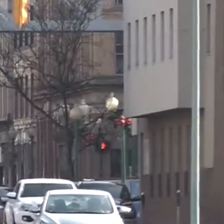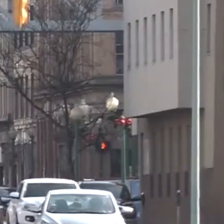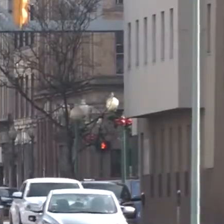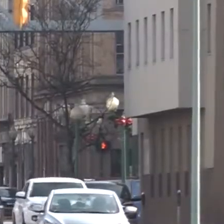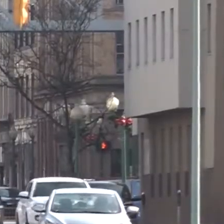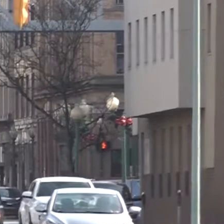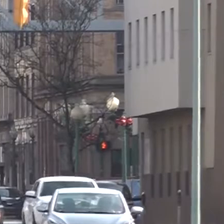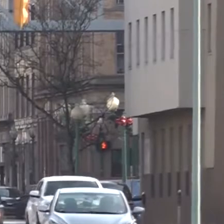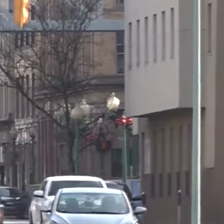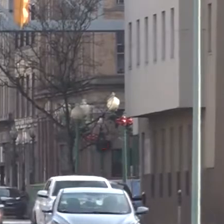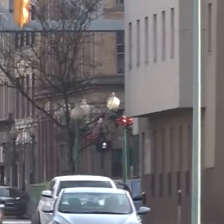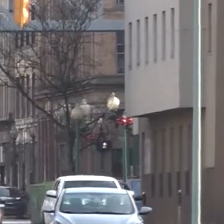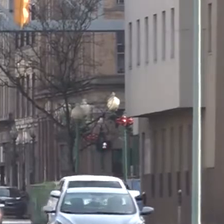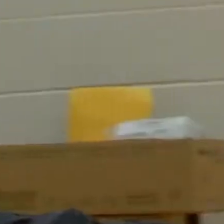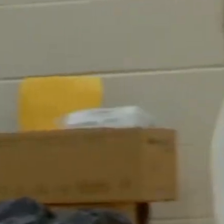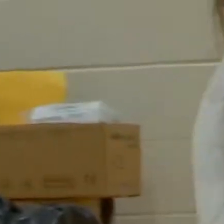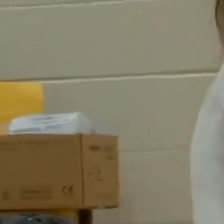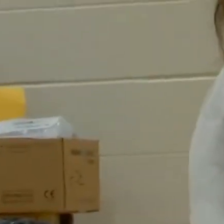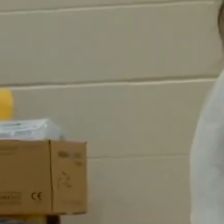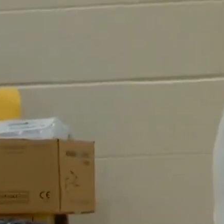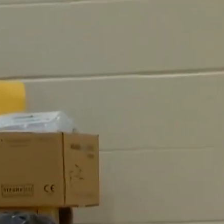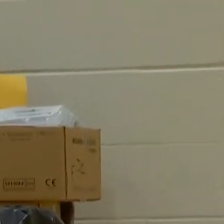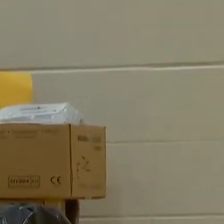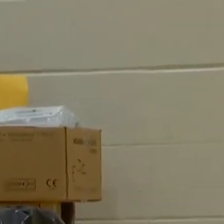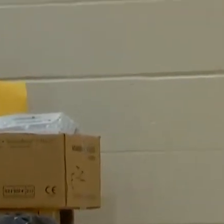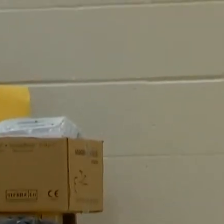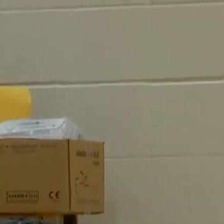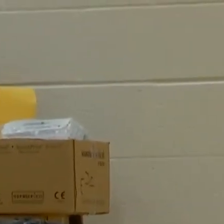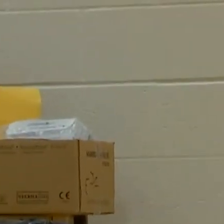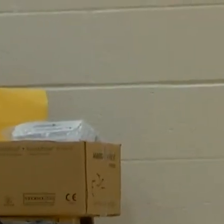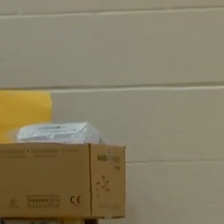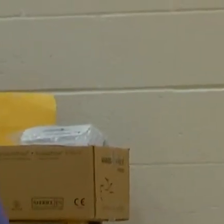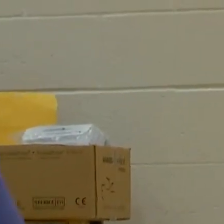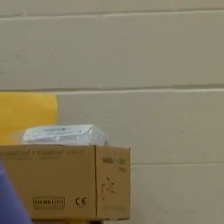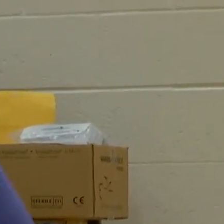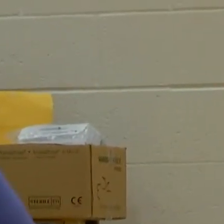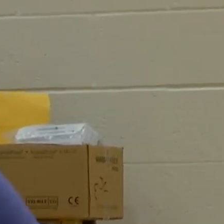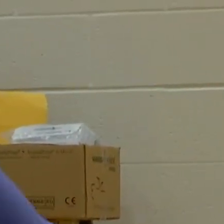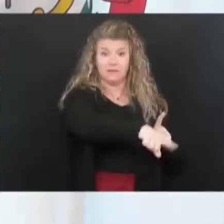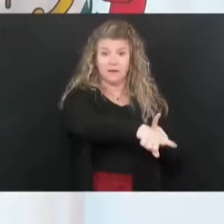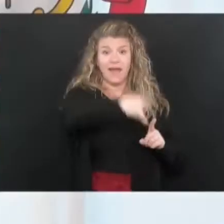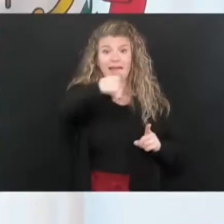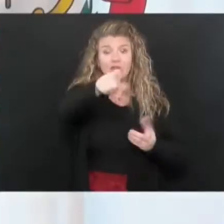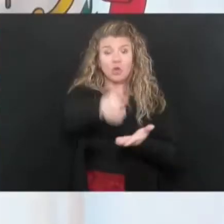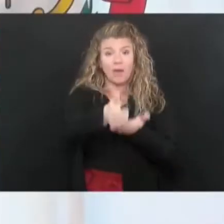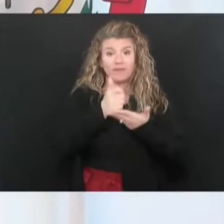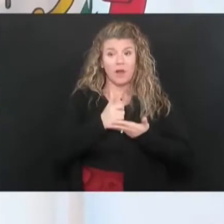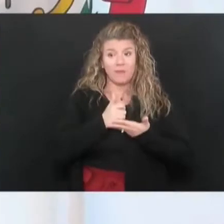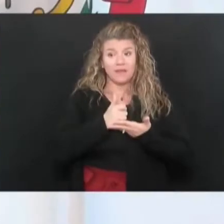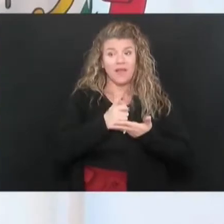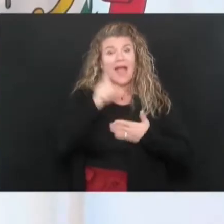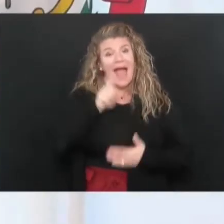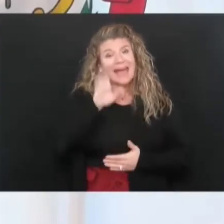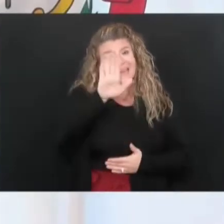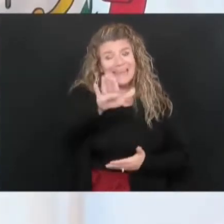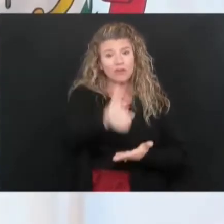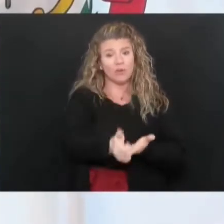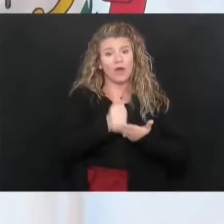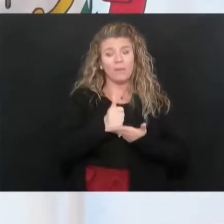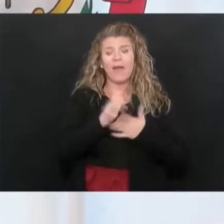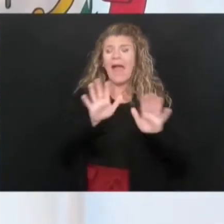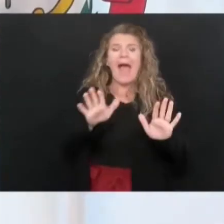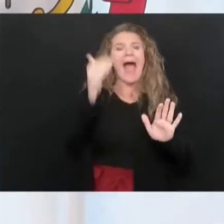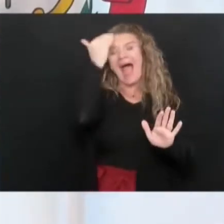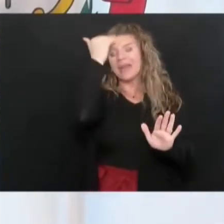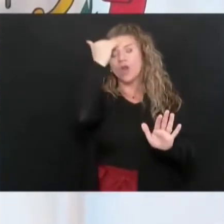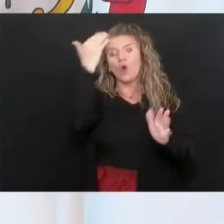the masks will not be needed. But the governor said people still need to go get vaccinated. You got to help me. I know you're already doing